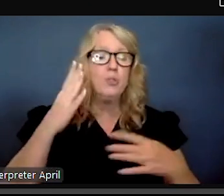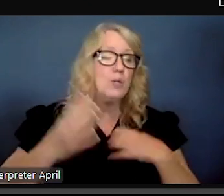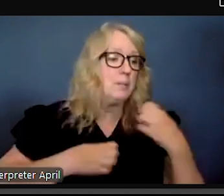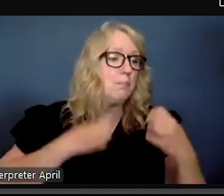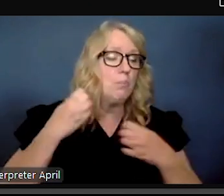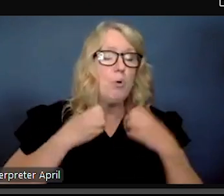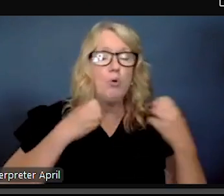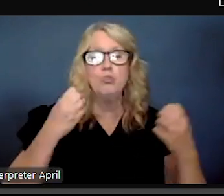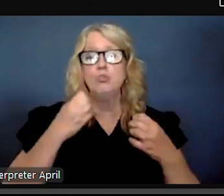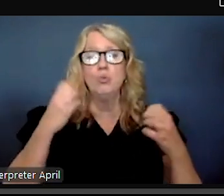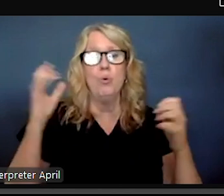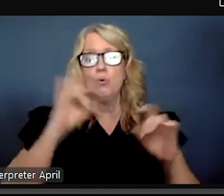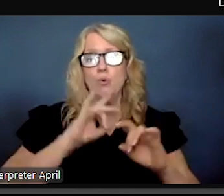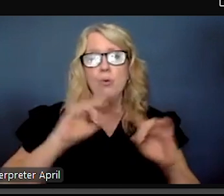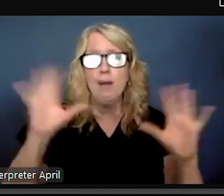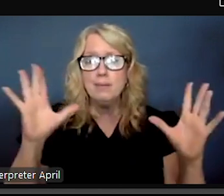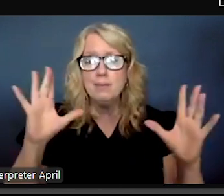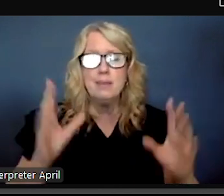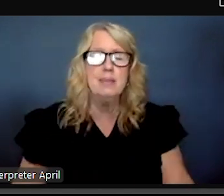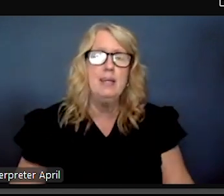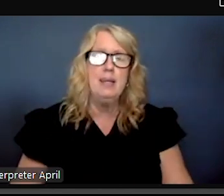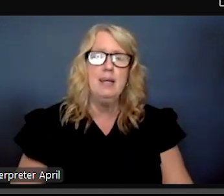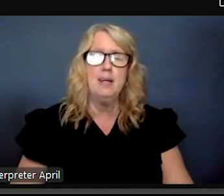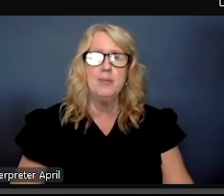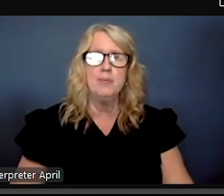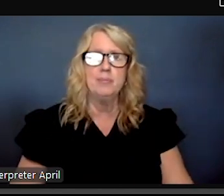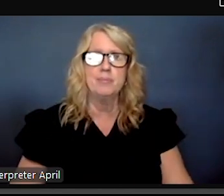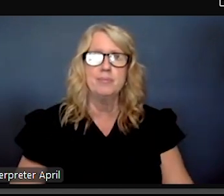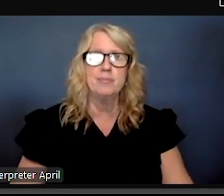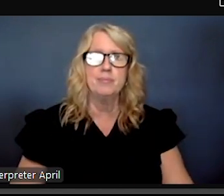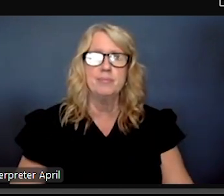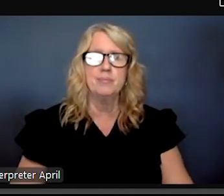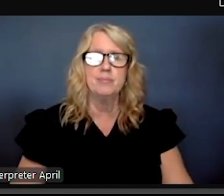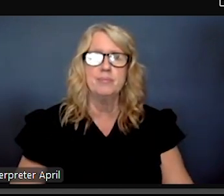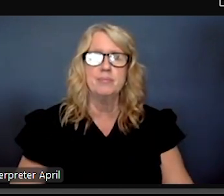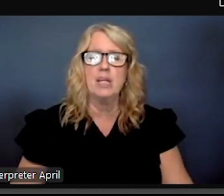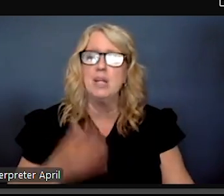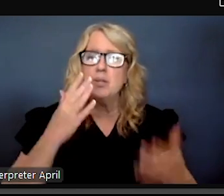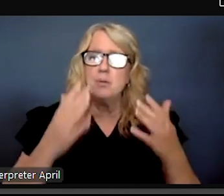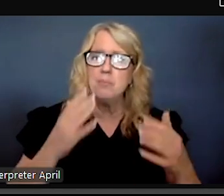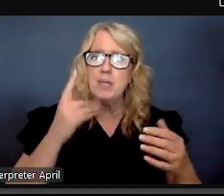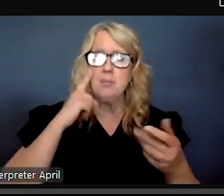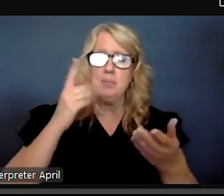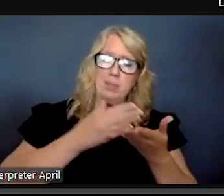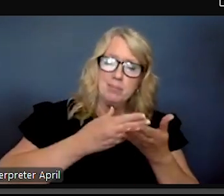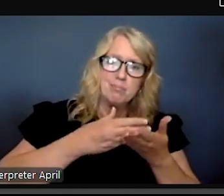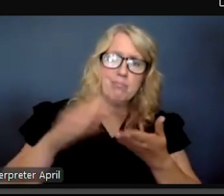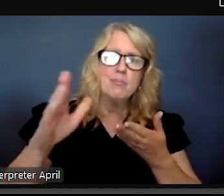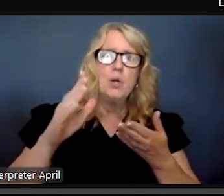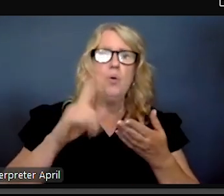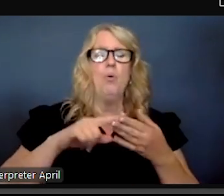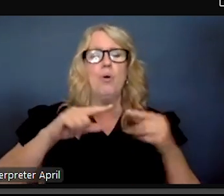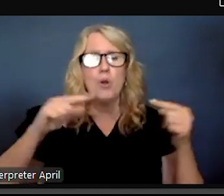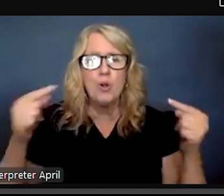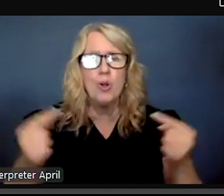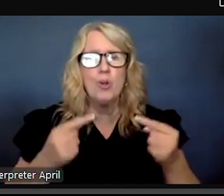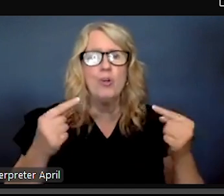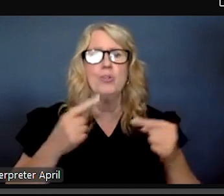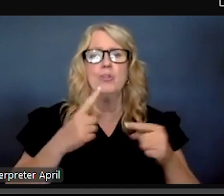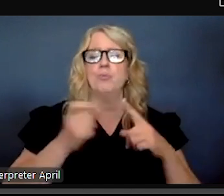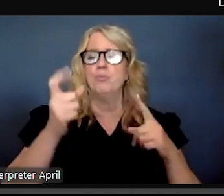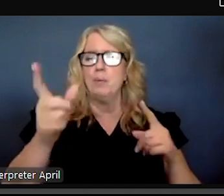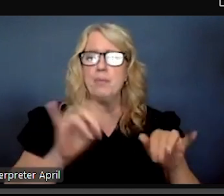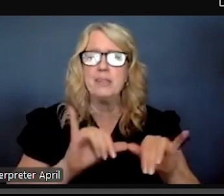crisis, and be rejected by that or harmed by that or harmed by a treatment system for that.